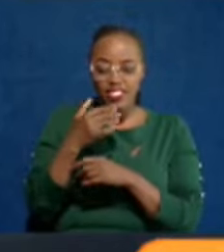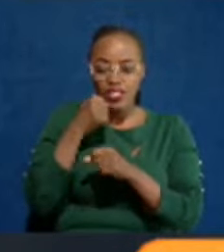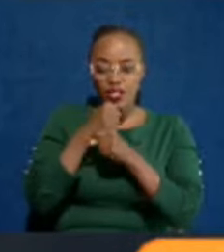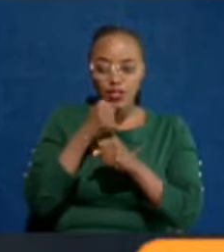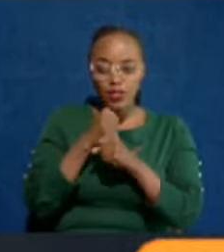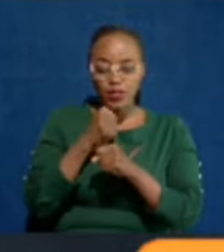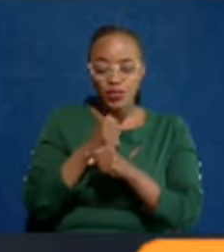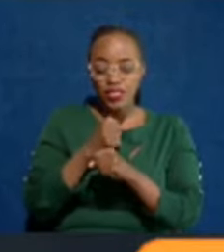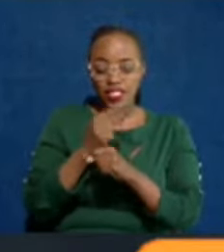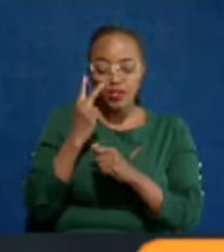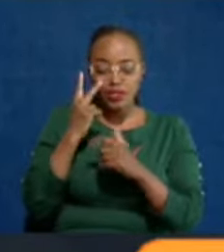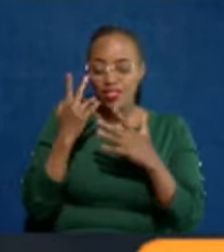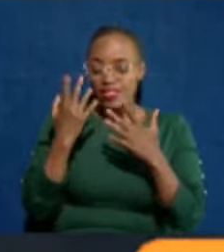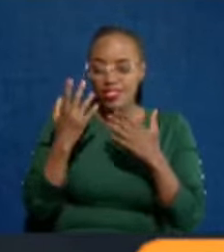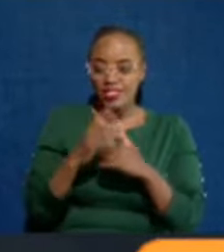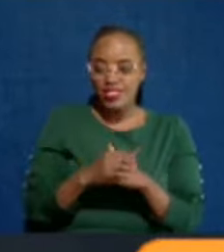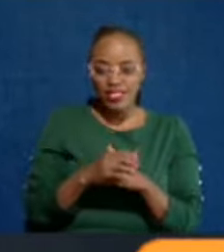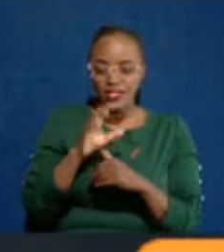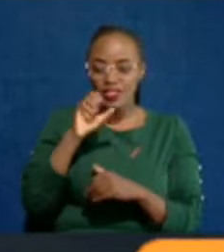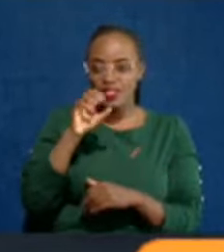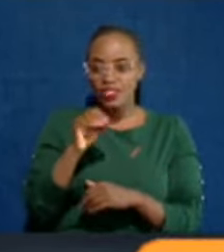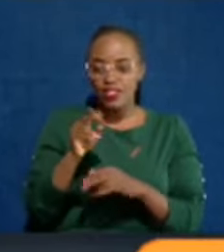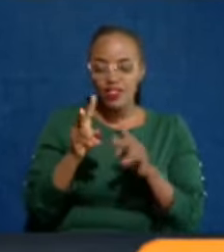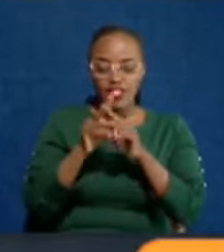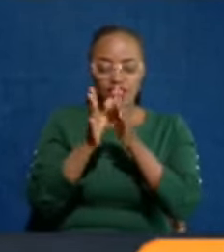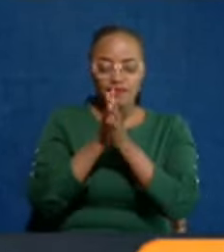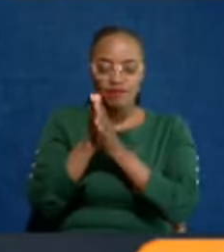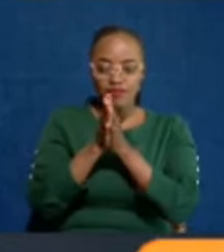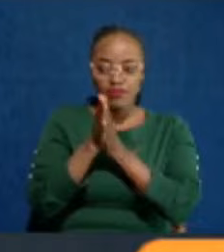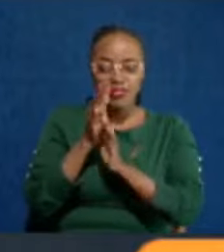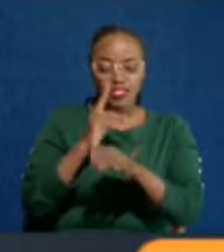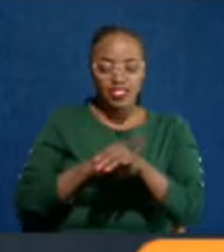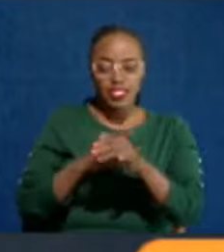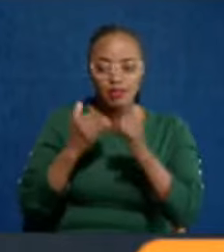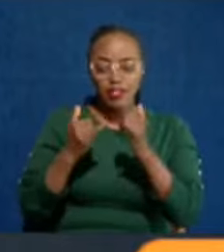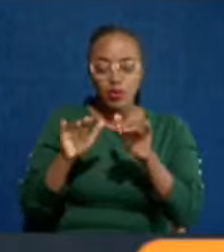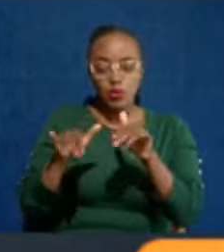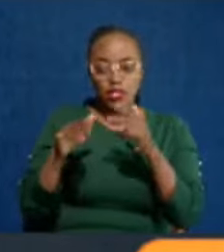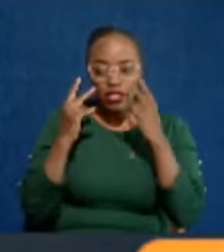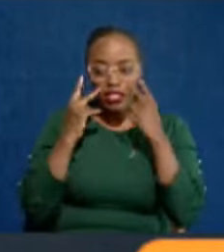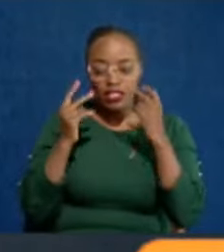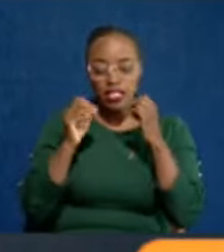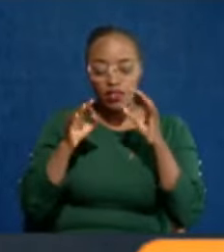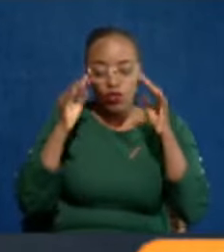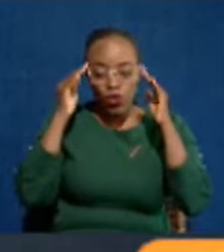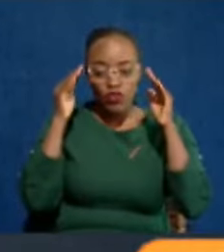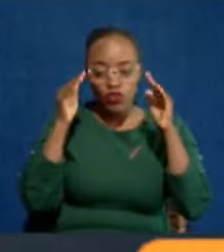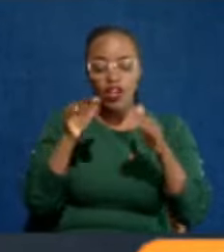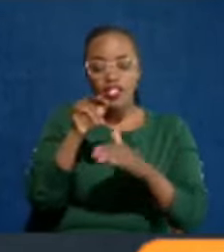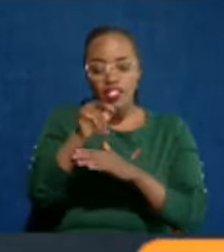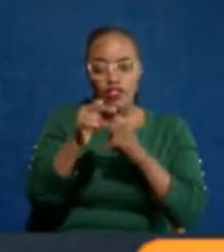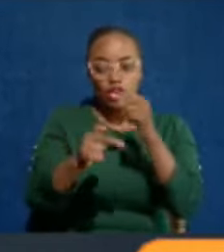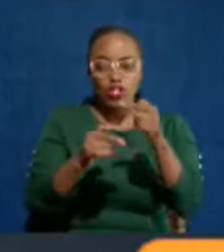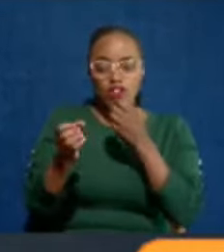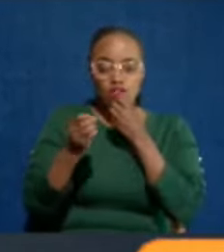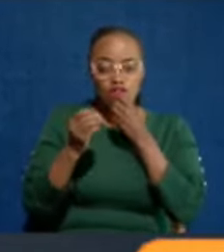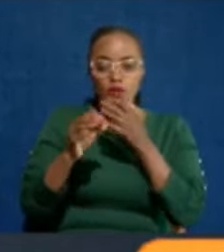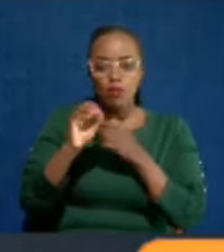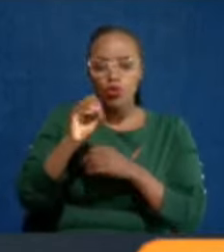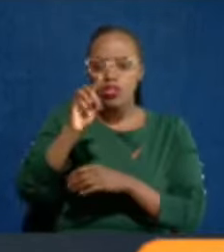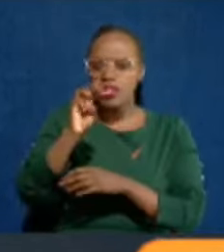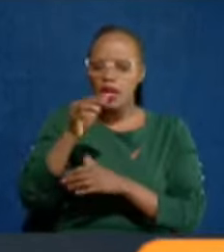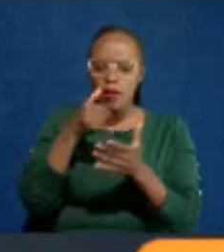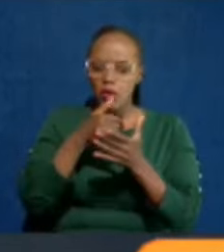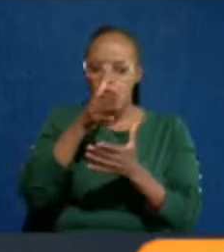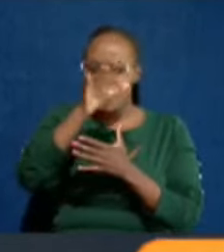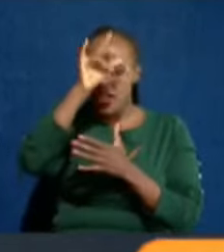exercise. So, interesting times indeed. Let's see. We'll keep our eyes on... He will tell you ODM is not in